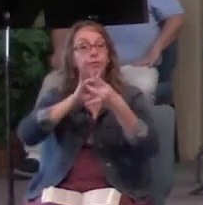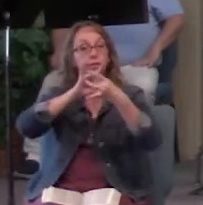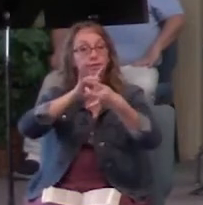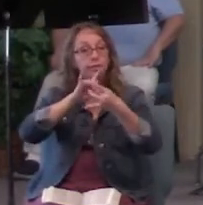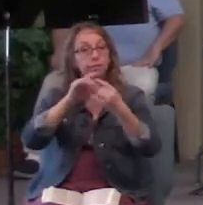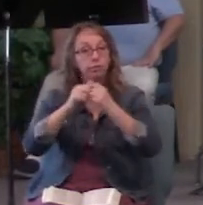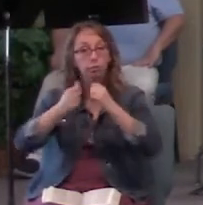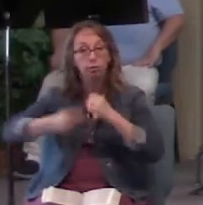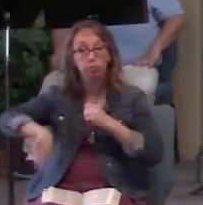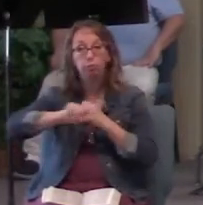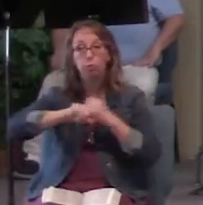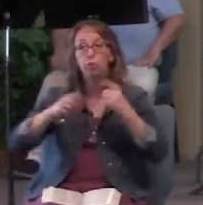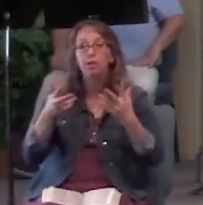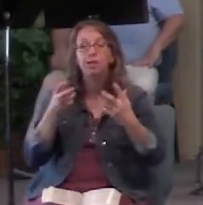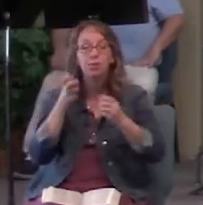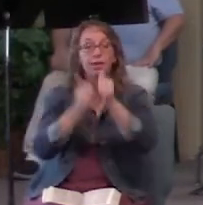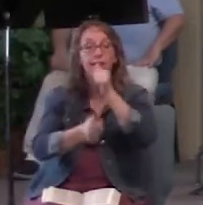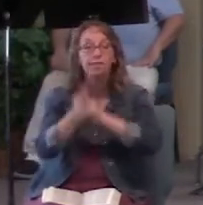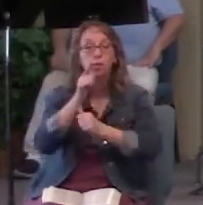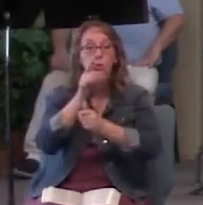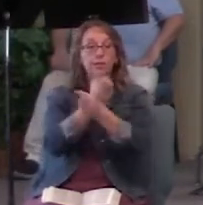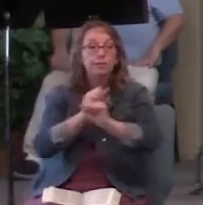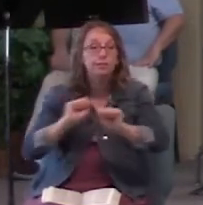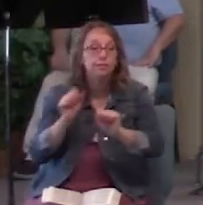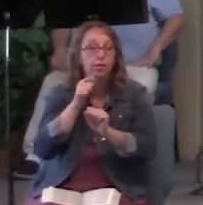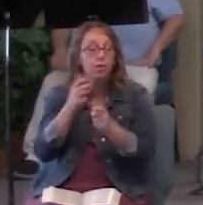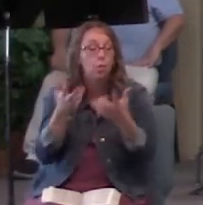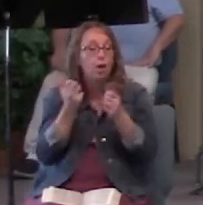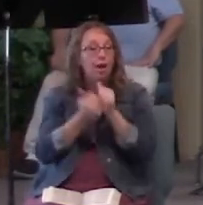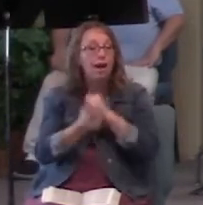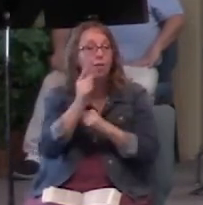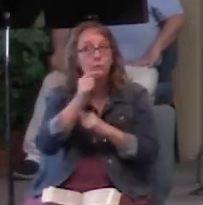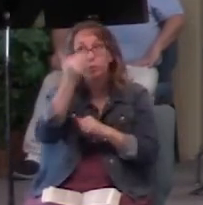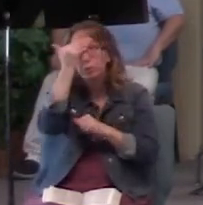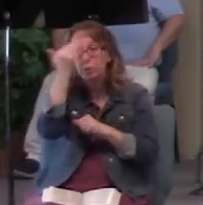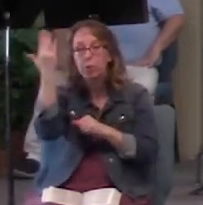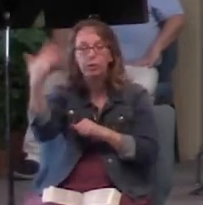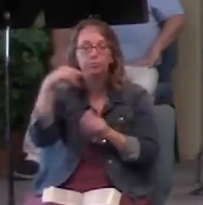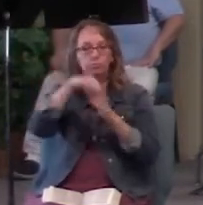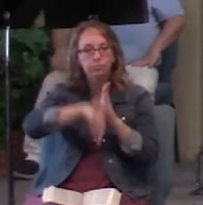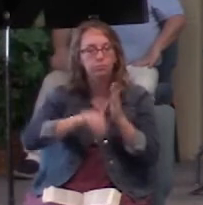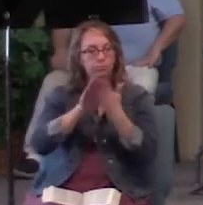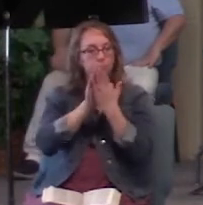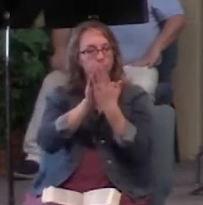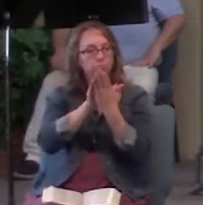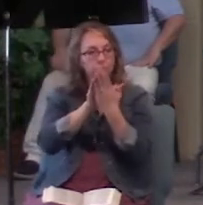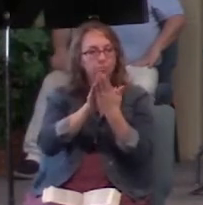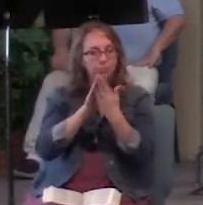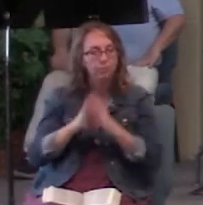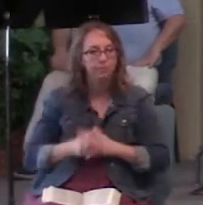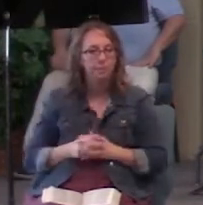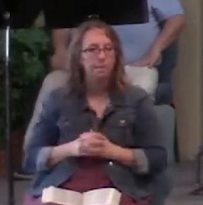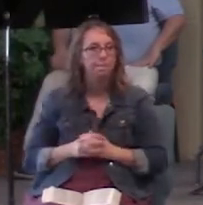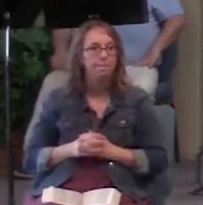you. He wants everyone to be saved. He wants everyone to know him in an intimate and personal way.